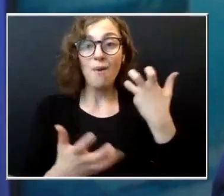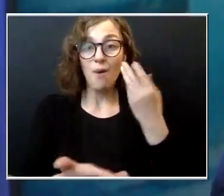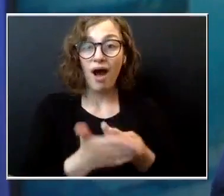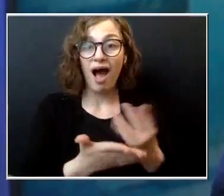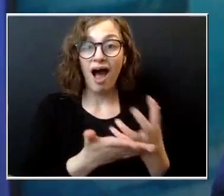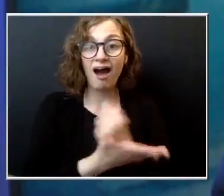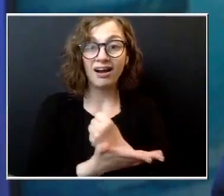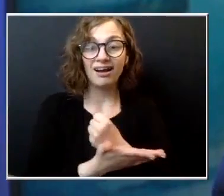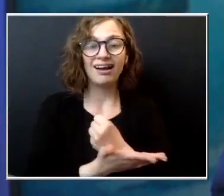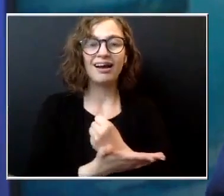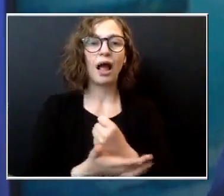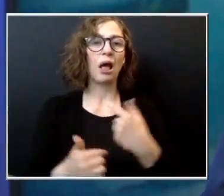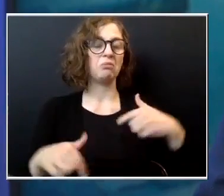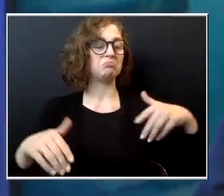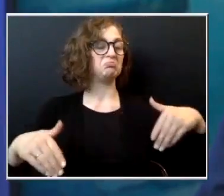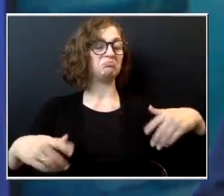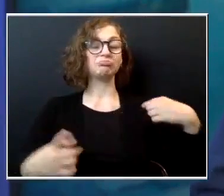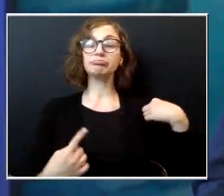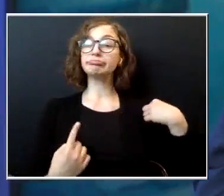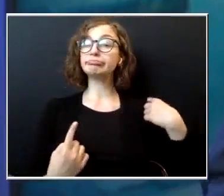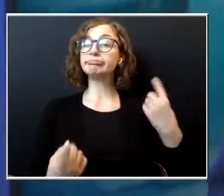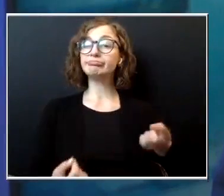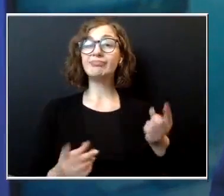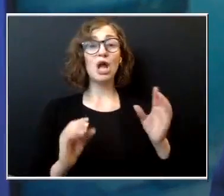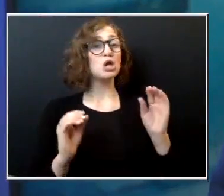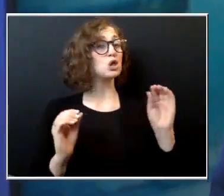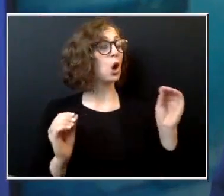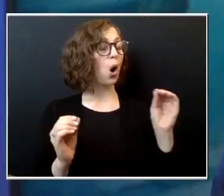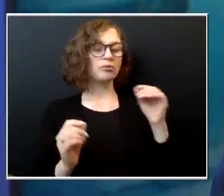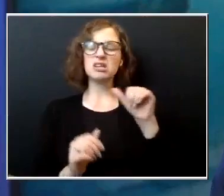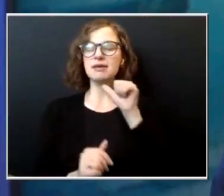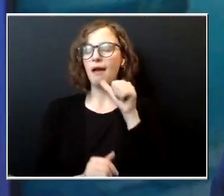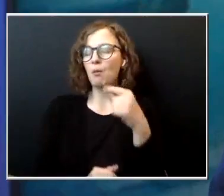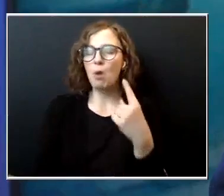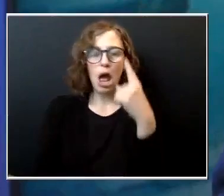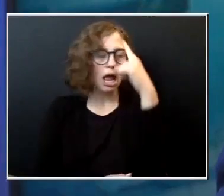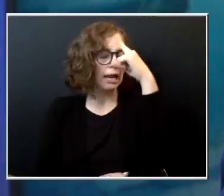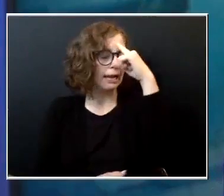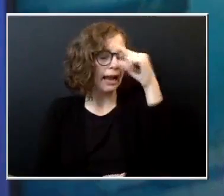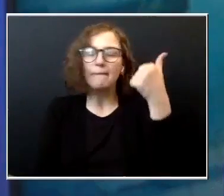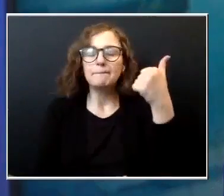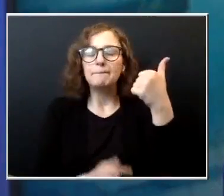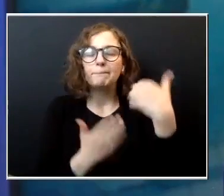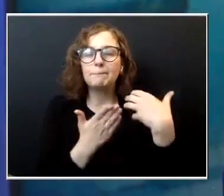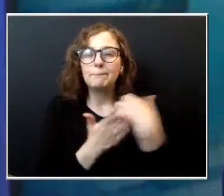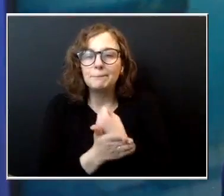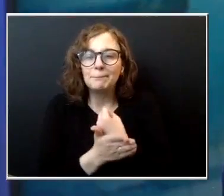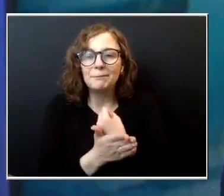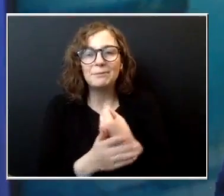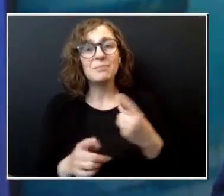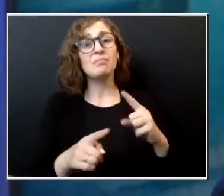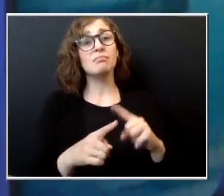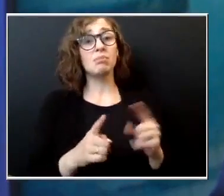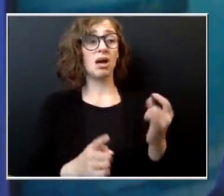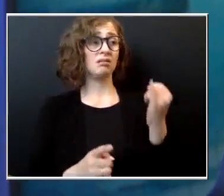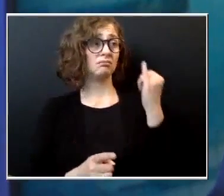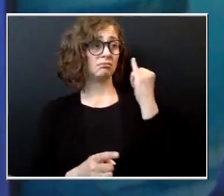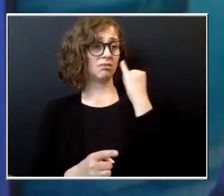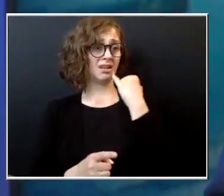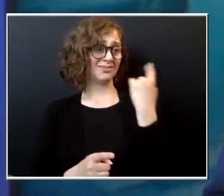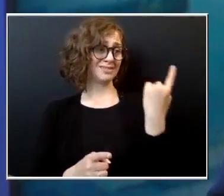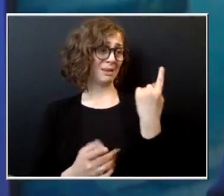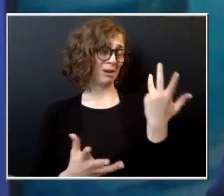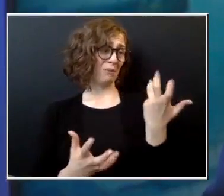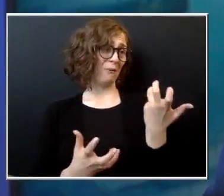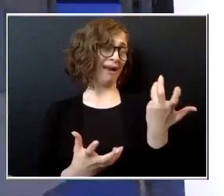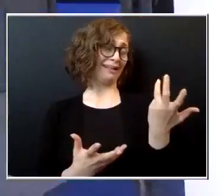made a dime to date. Correct, okay. But, I would never say no if money ever came about someday. I